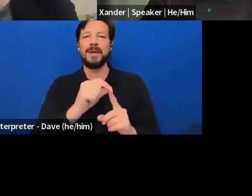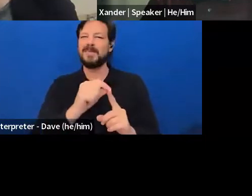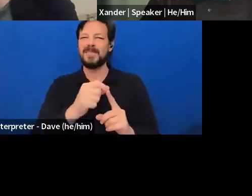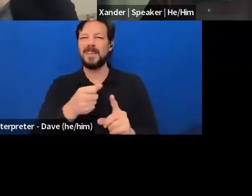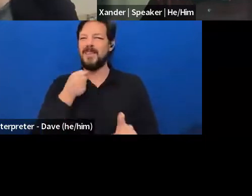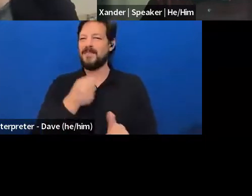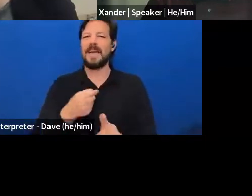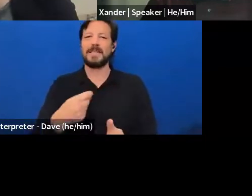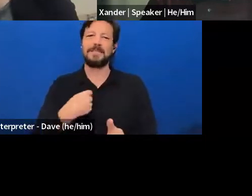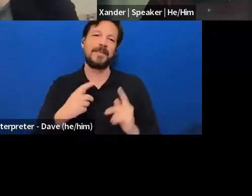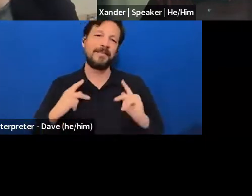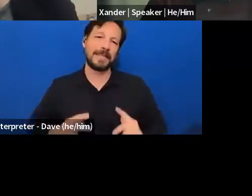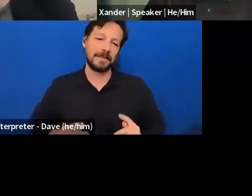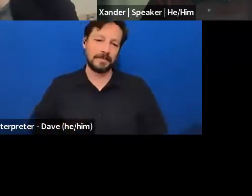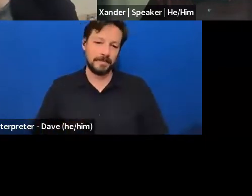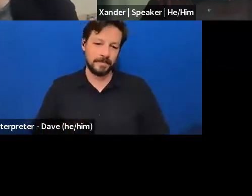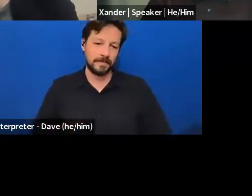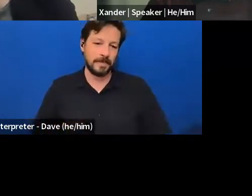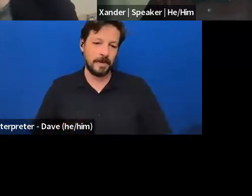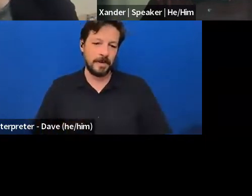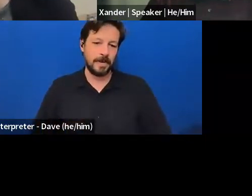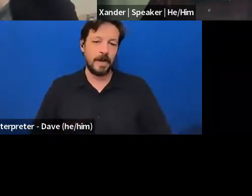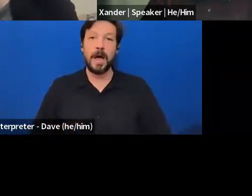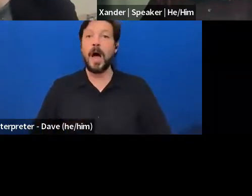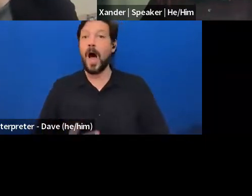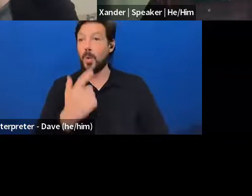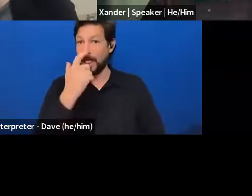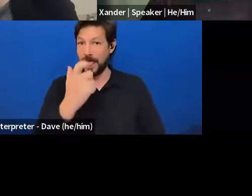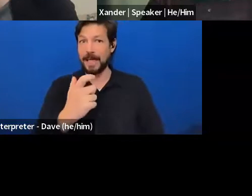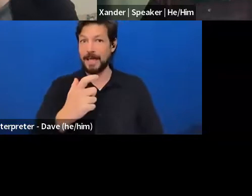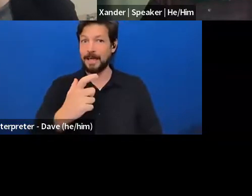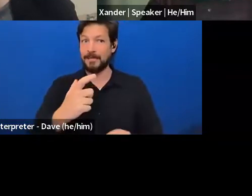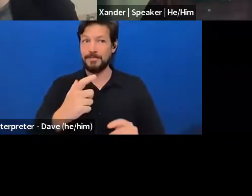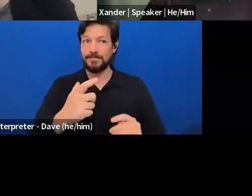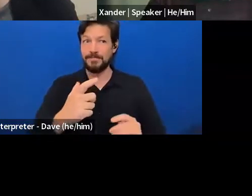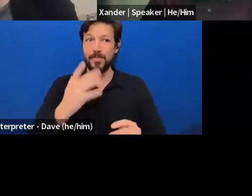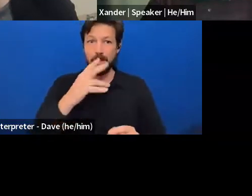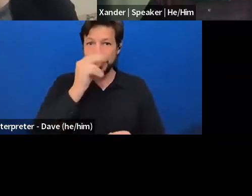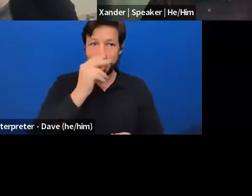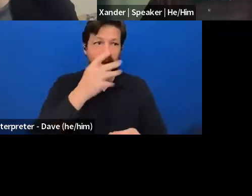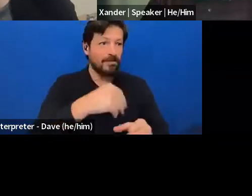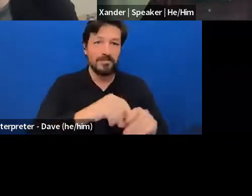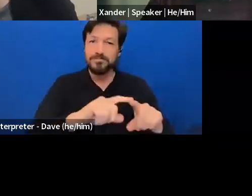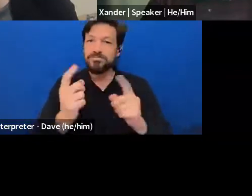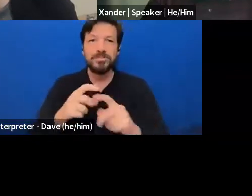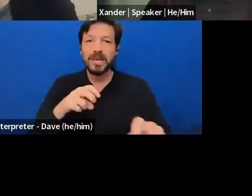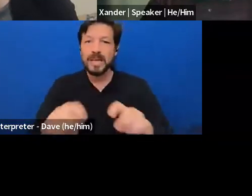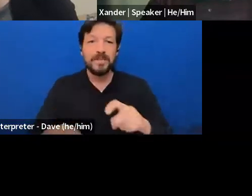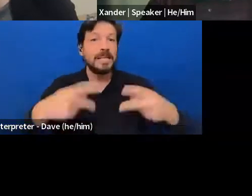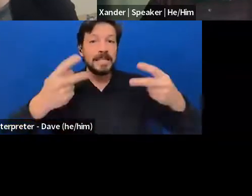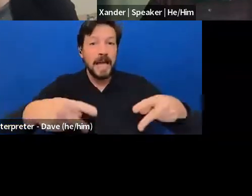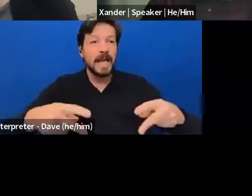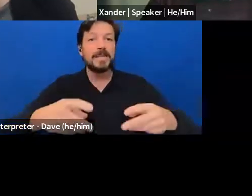way. I was very fortunate as a kid to be involved in a lot of physical activities such as dance, yoga, and